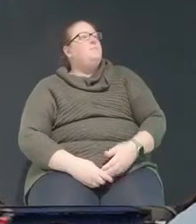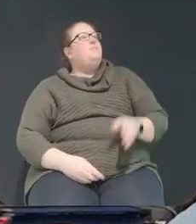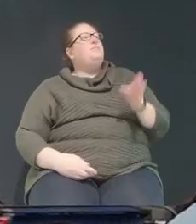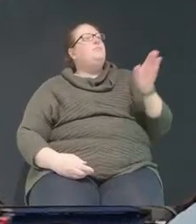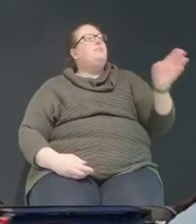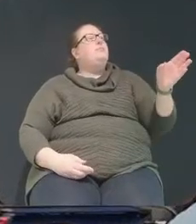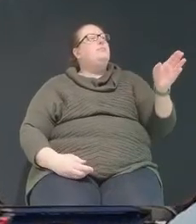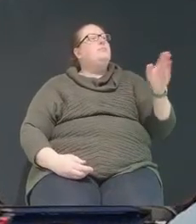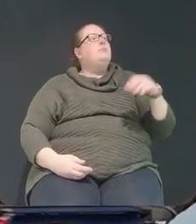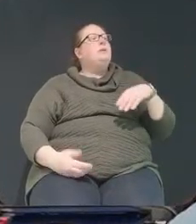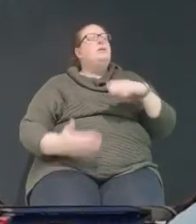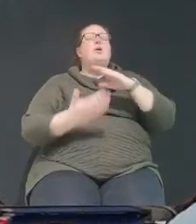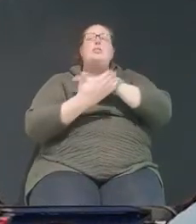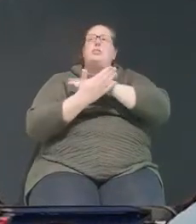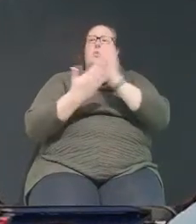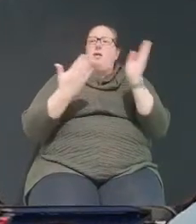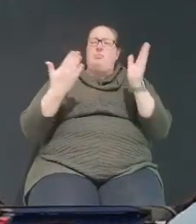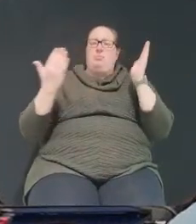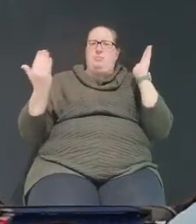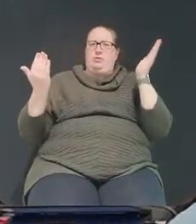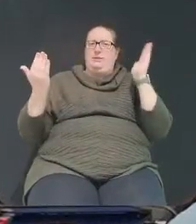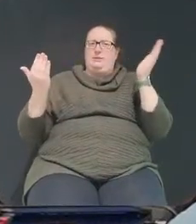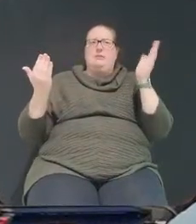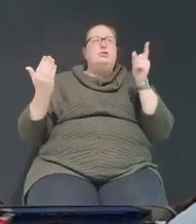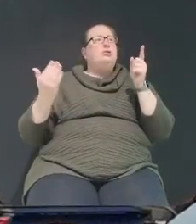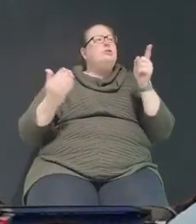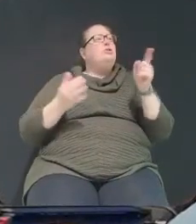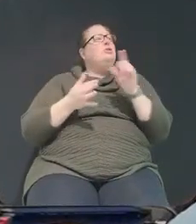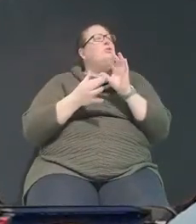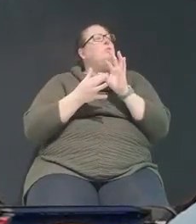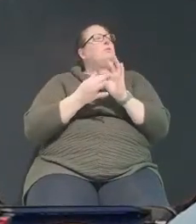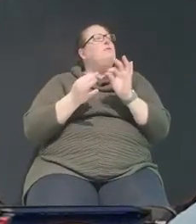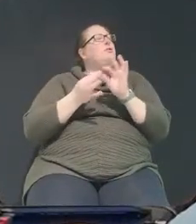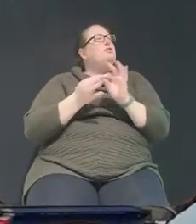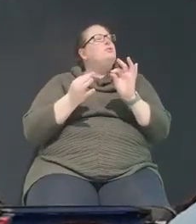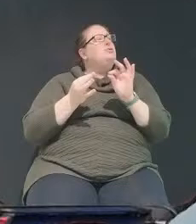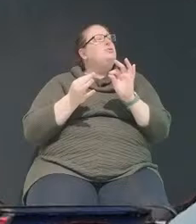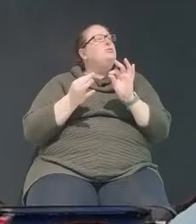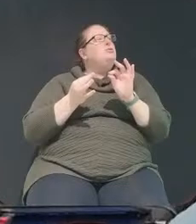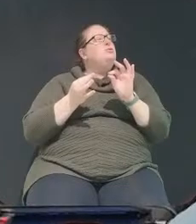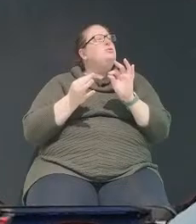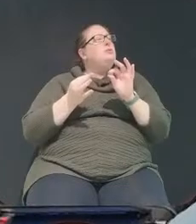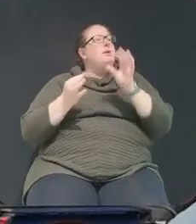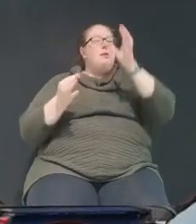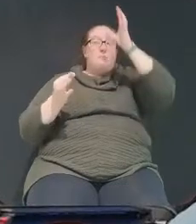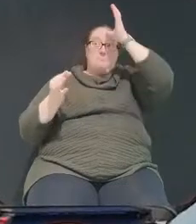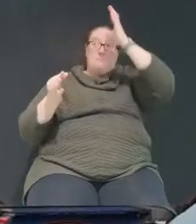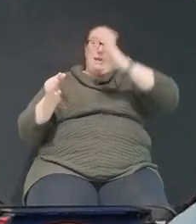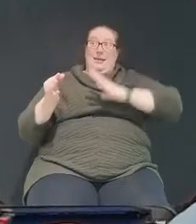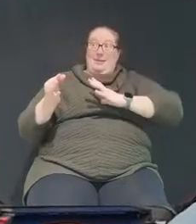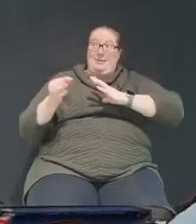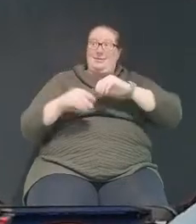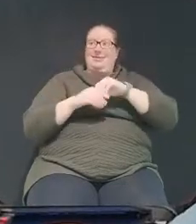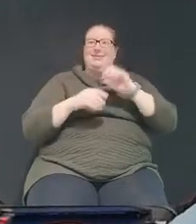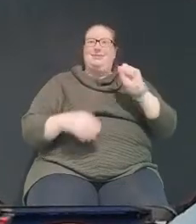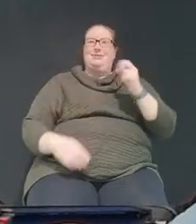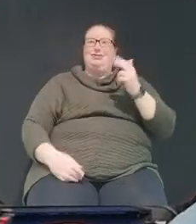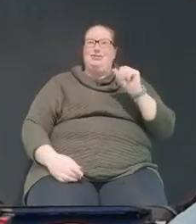Throughout the presentation, you referred to a lot about men in the shanties.